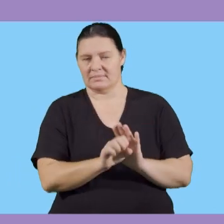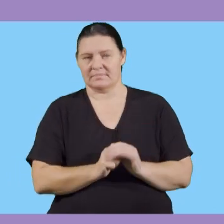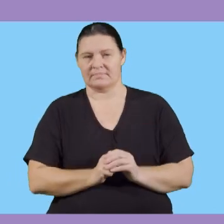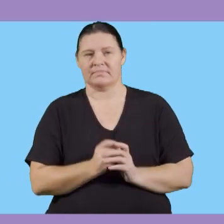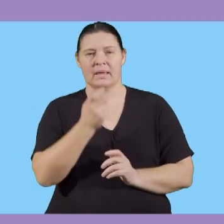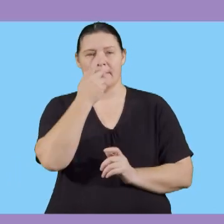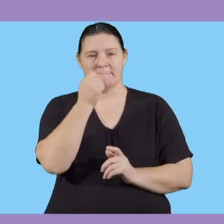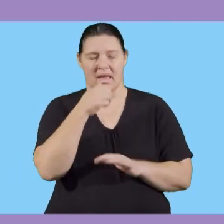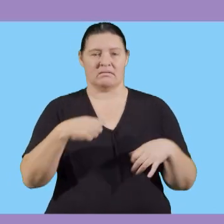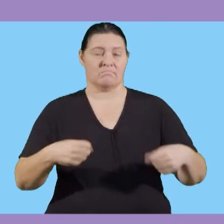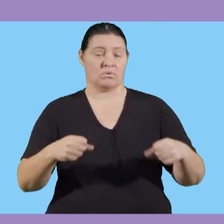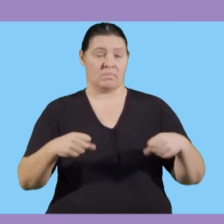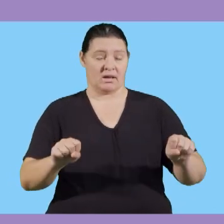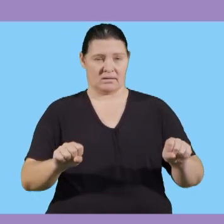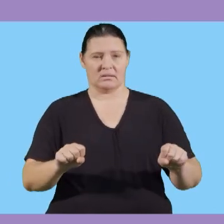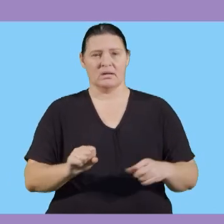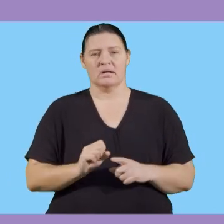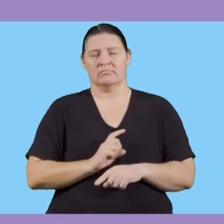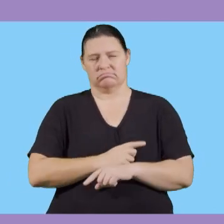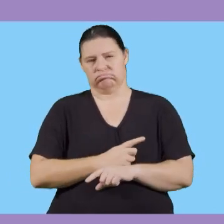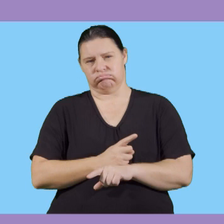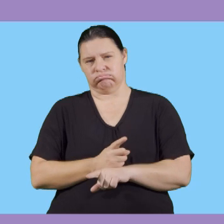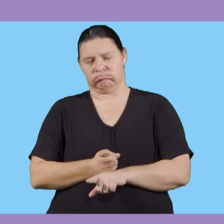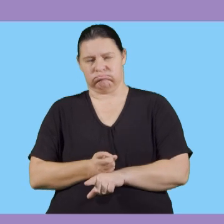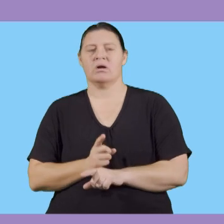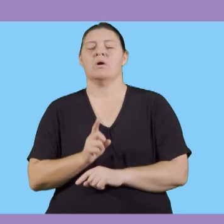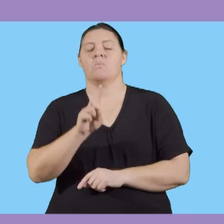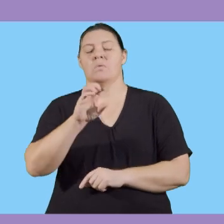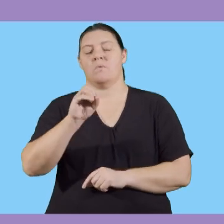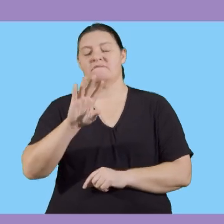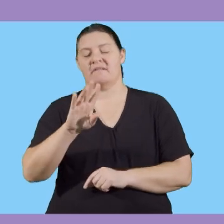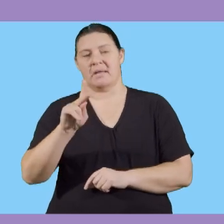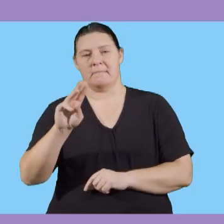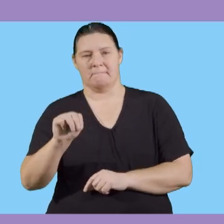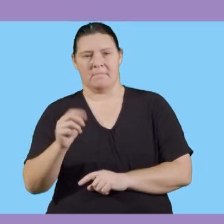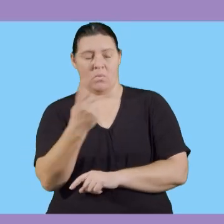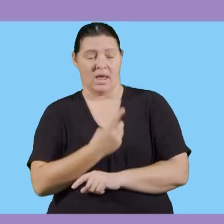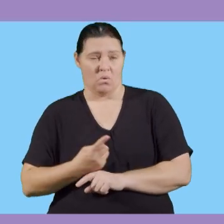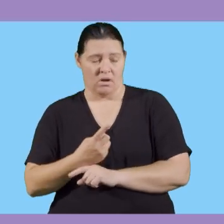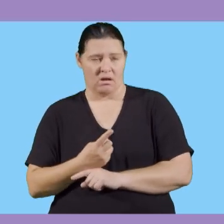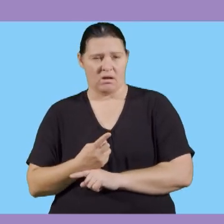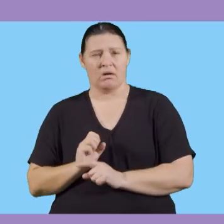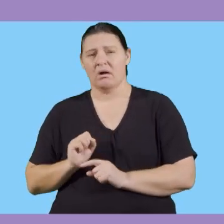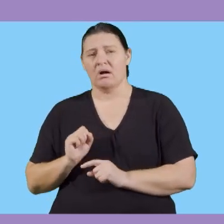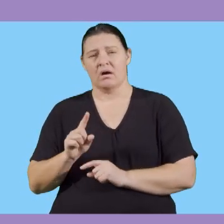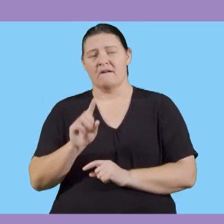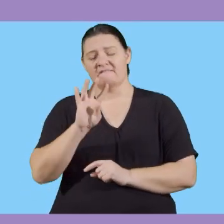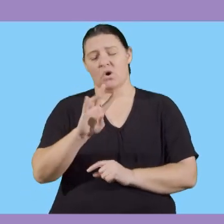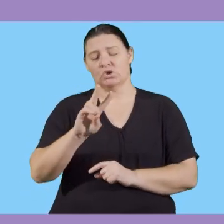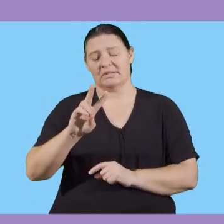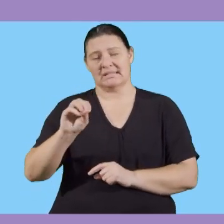example. A man on a motorbike is moving at a speed of 105 kilometers per hour